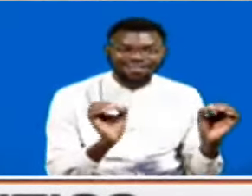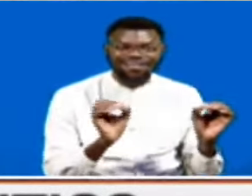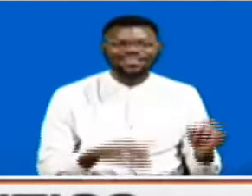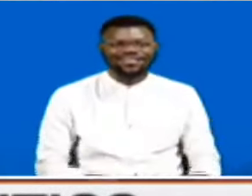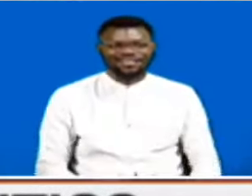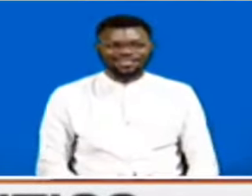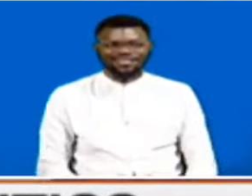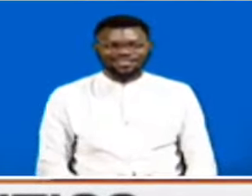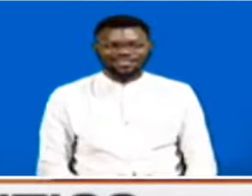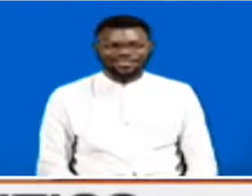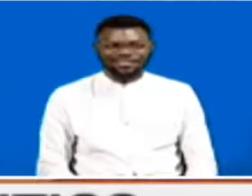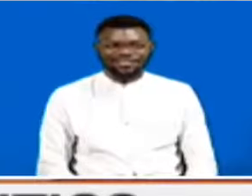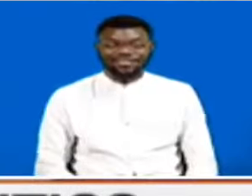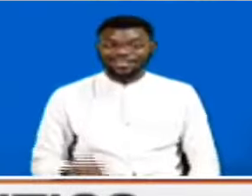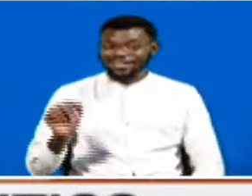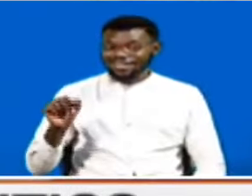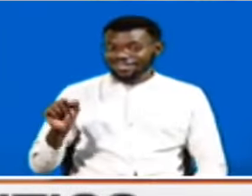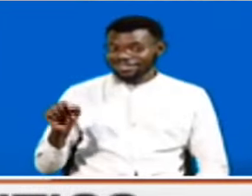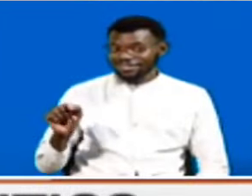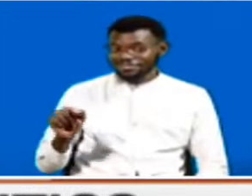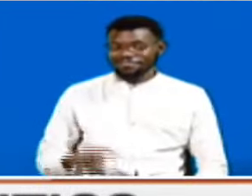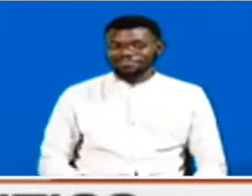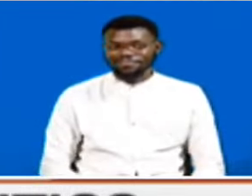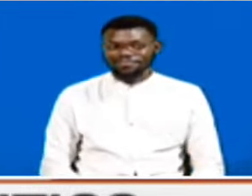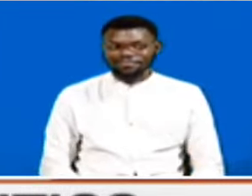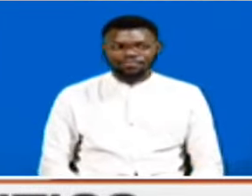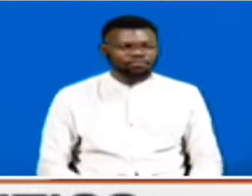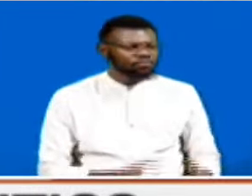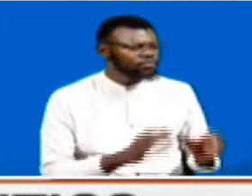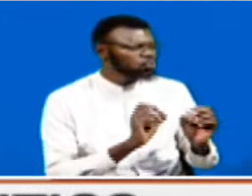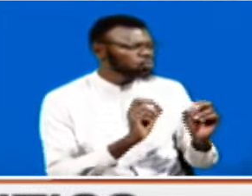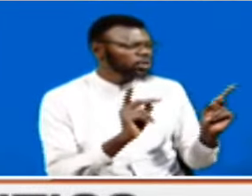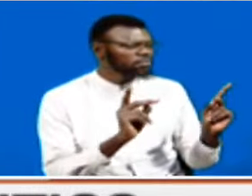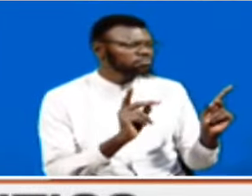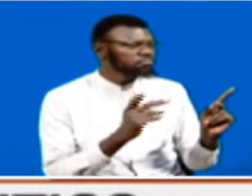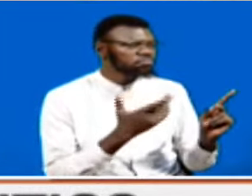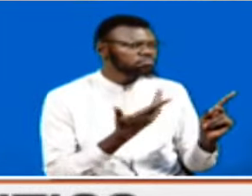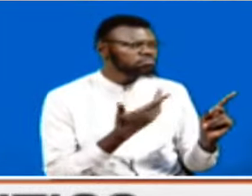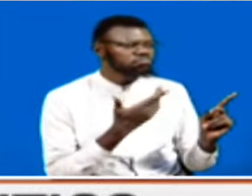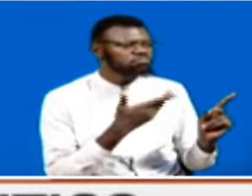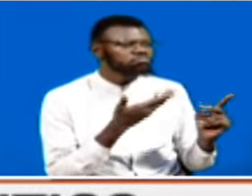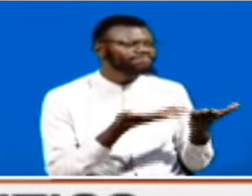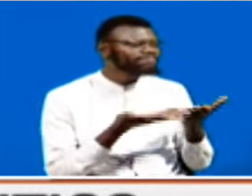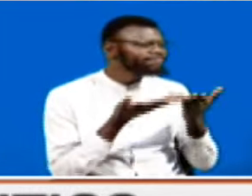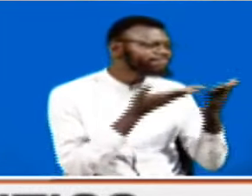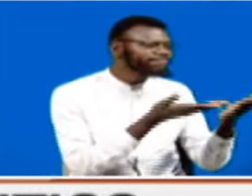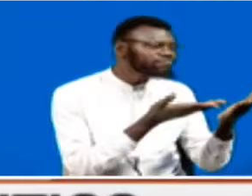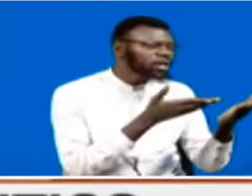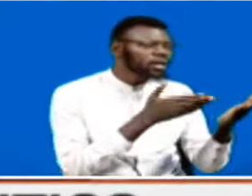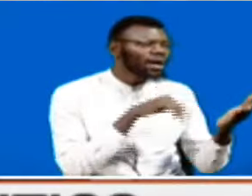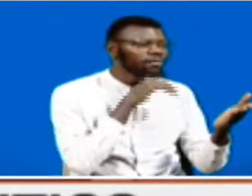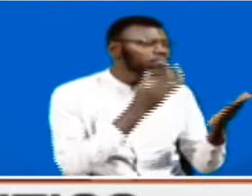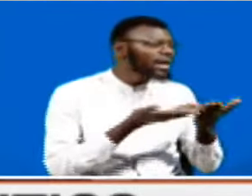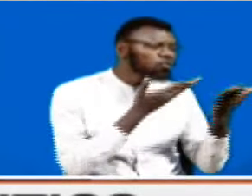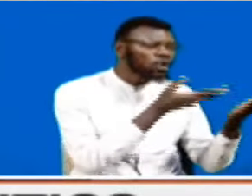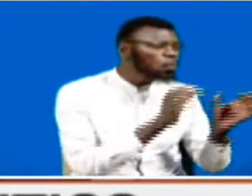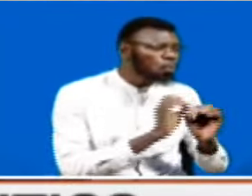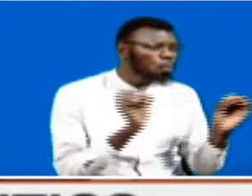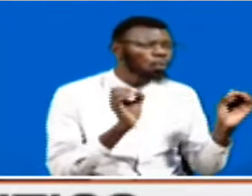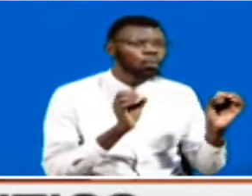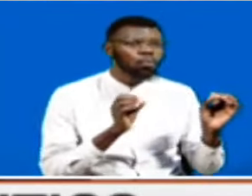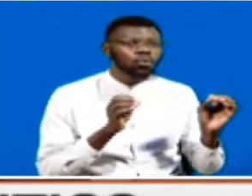Yeah. Yes. Yeah. Uh-huh. So you don't want to talk about succession. I'm going to talk about it in the second hour. Yeah, you can